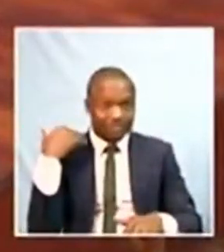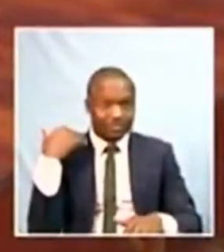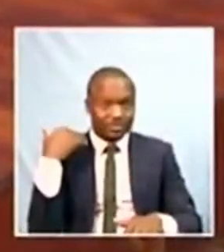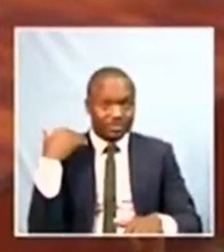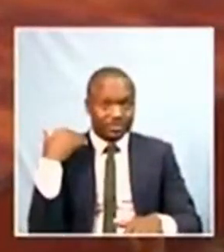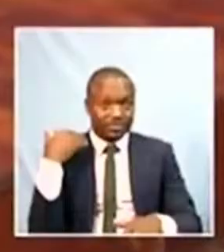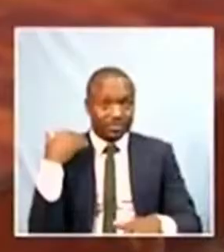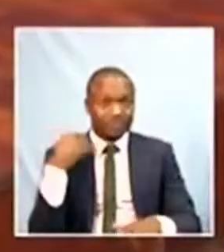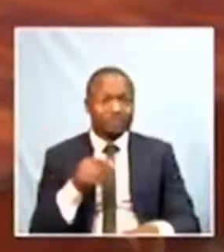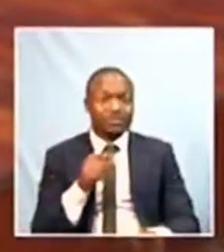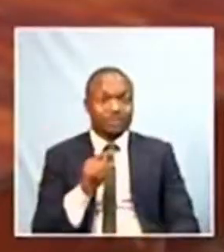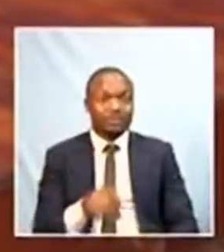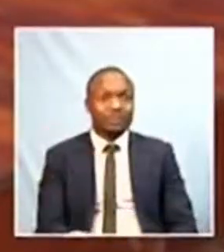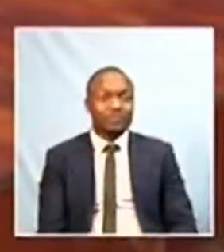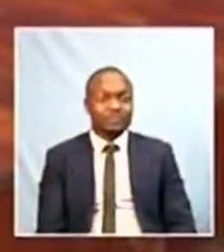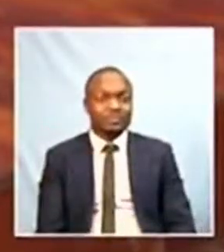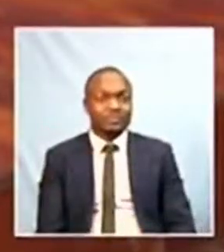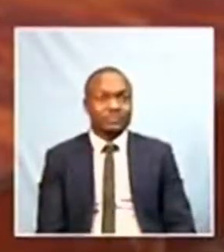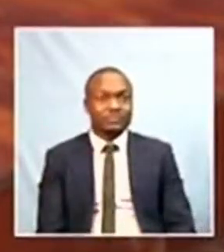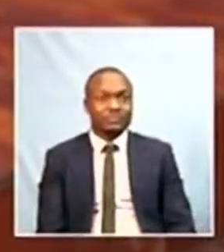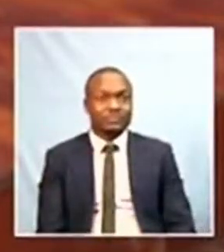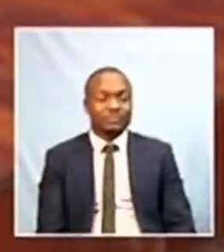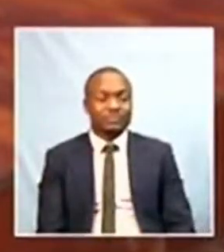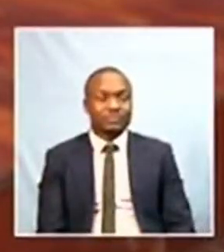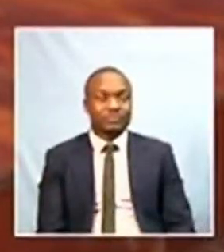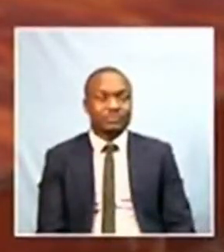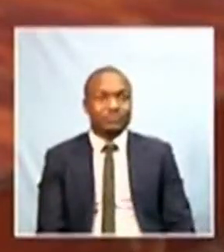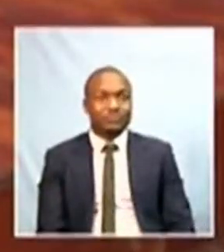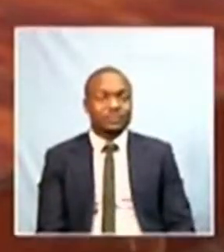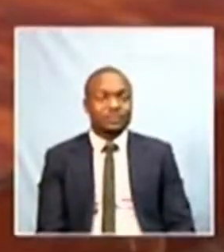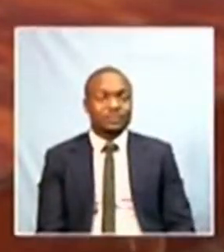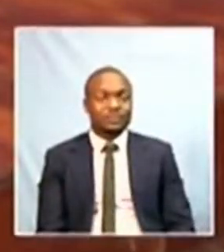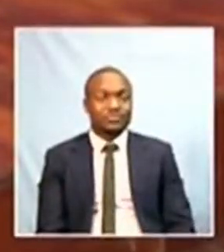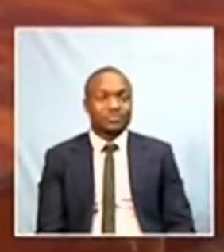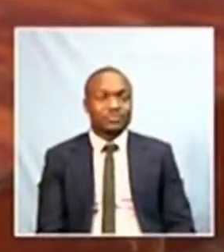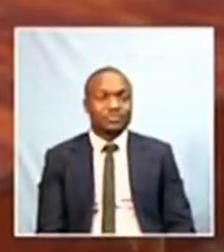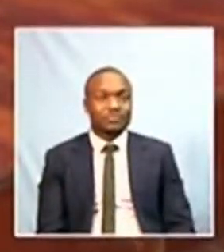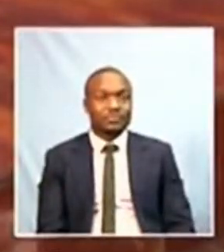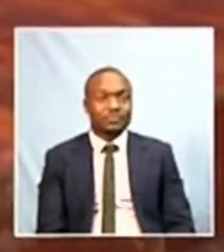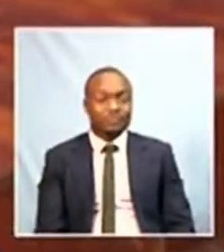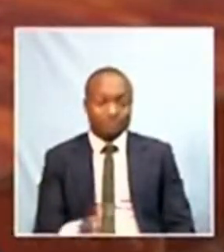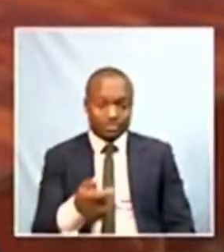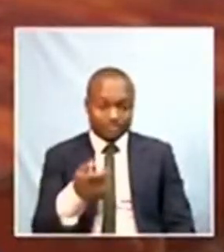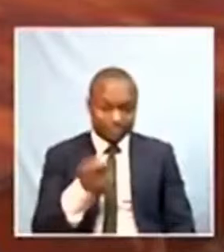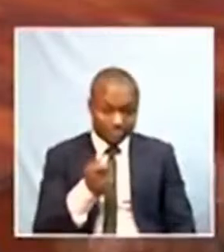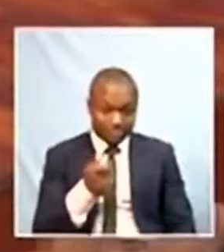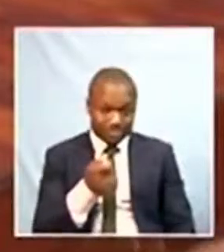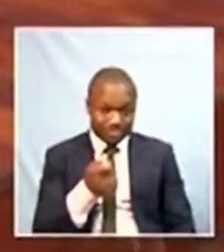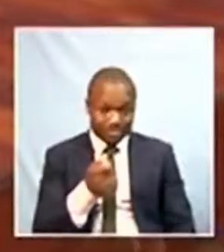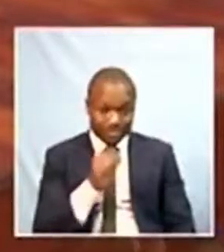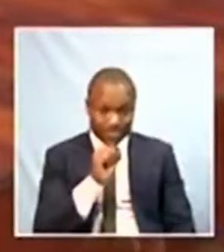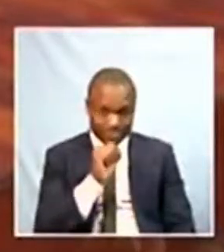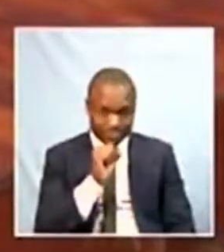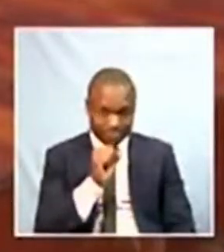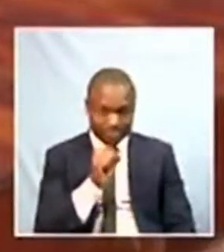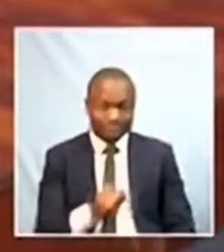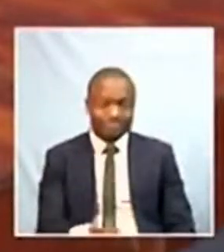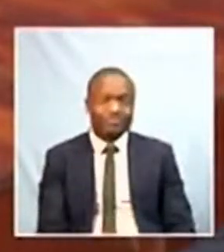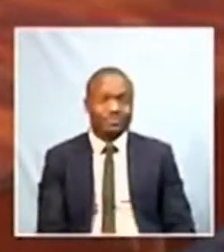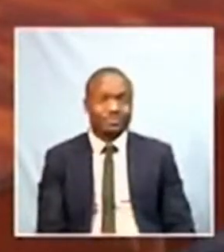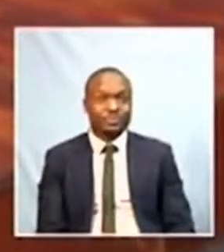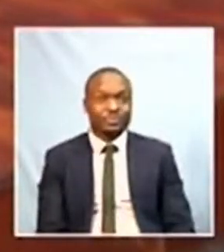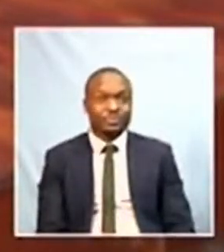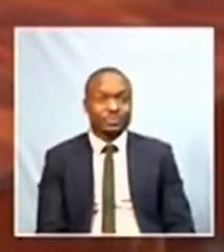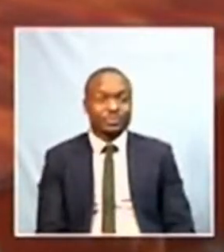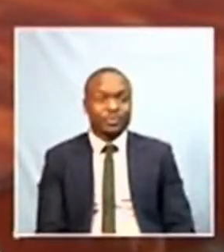there, but he's Okay. current. Okay. Sure, sir. Pull your mic closer to you. In terms of the shed,